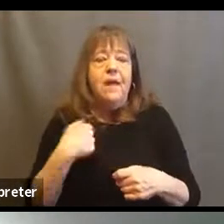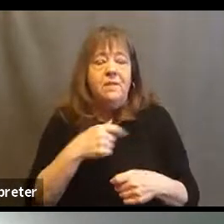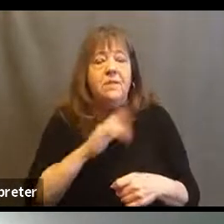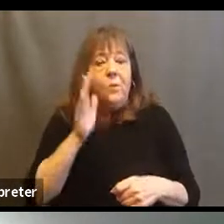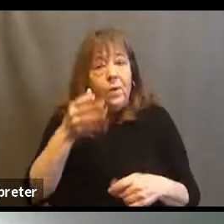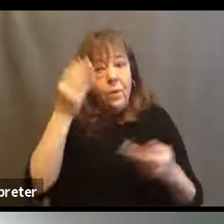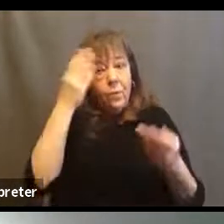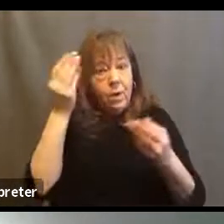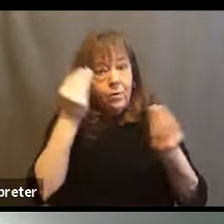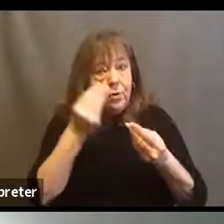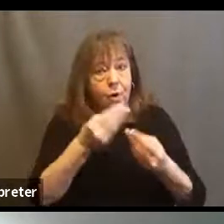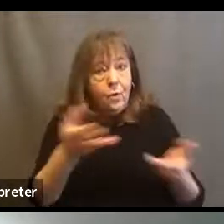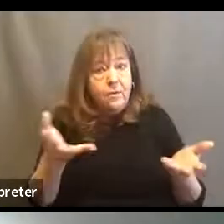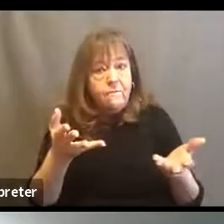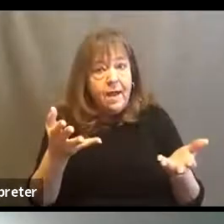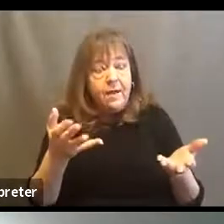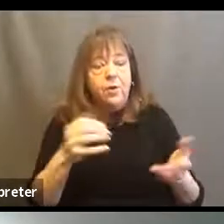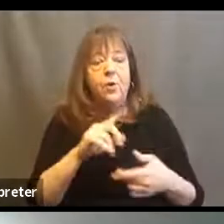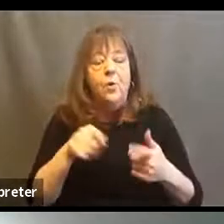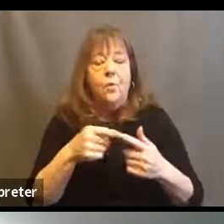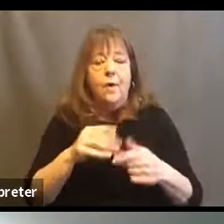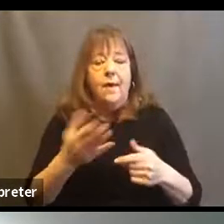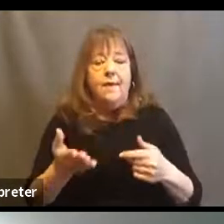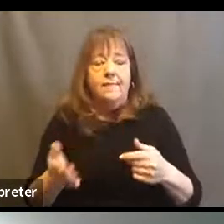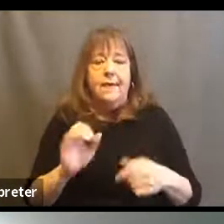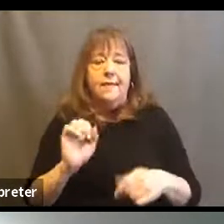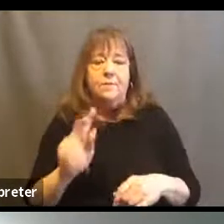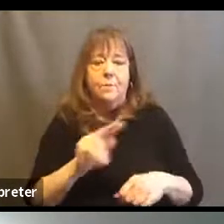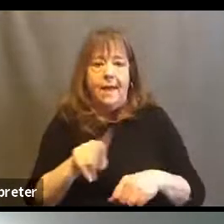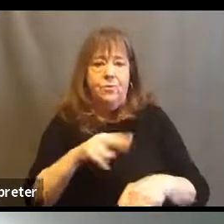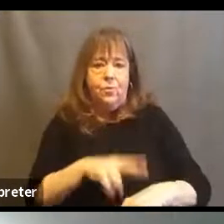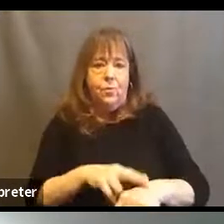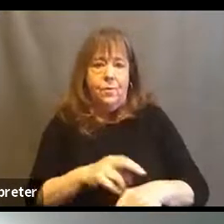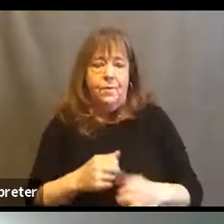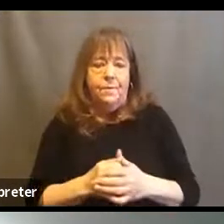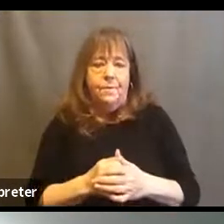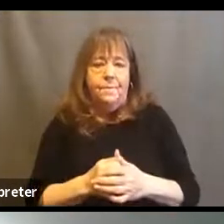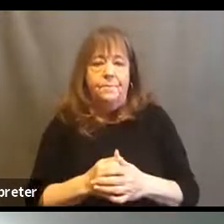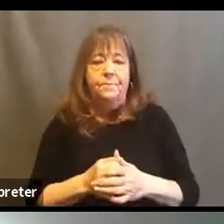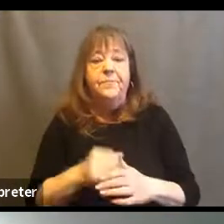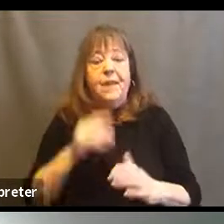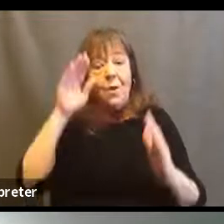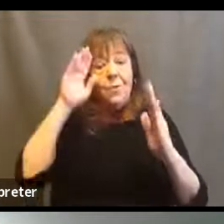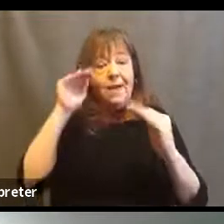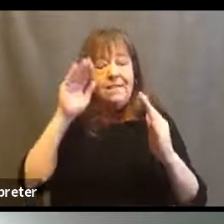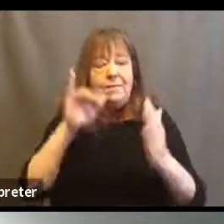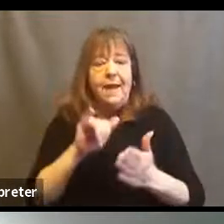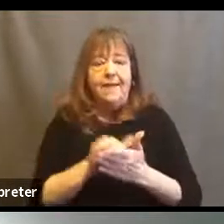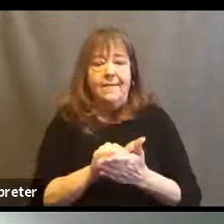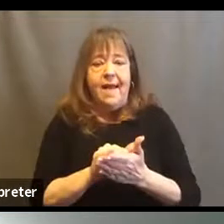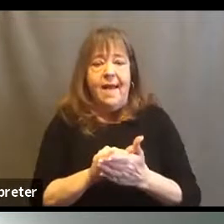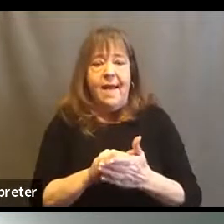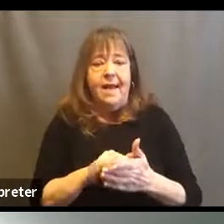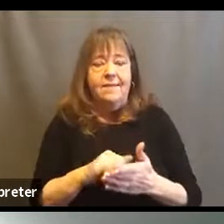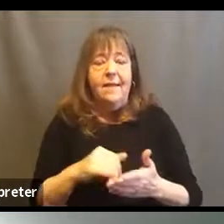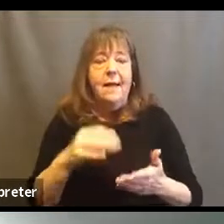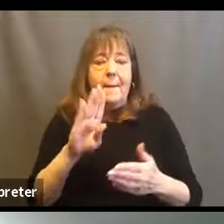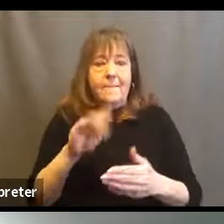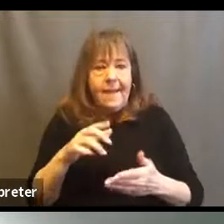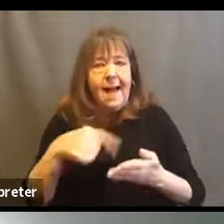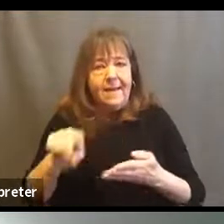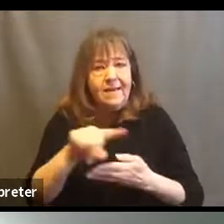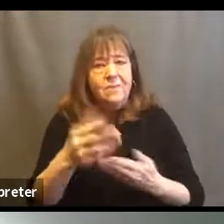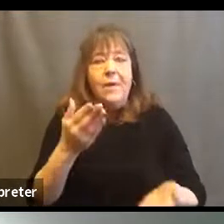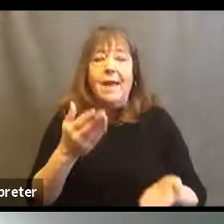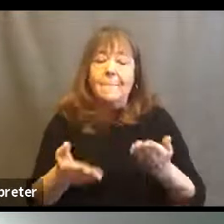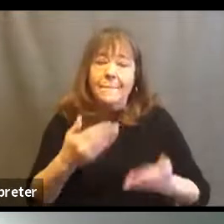notify the public as soon as those things go back into operation. We certainly expect that no later than next week. And if we can do it sooner,